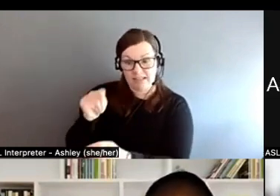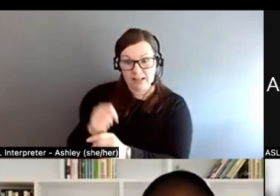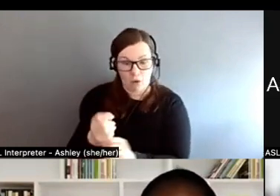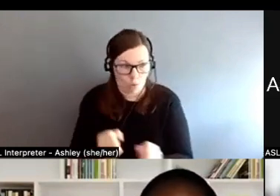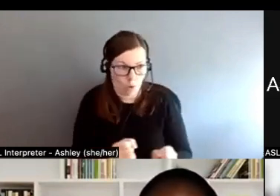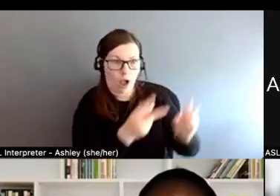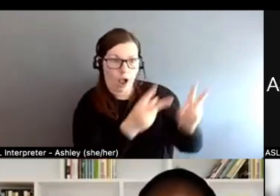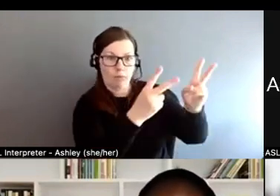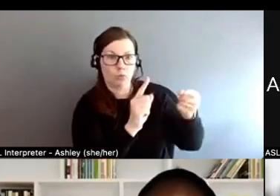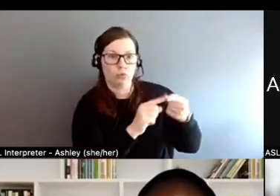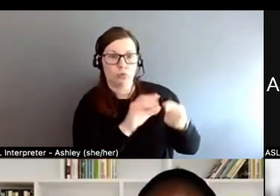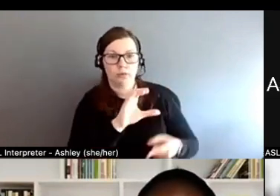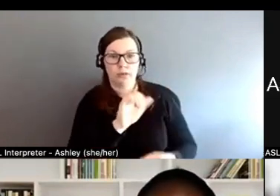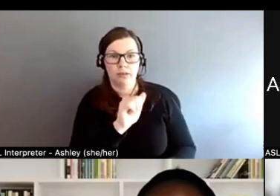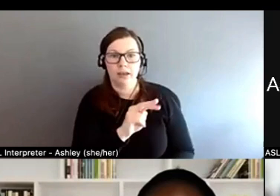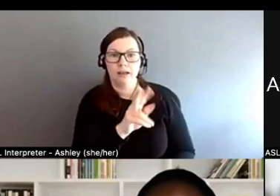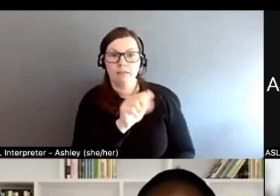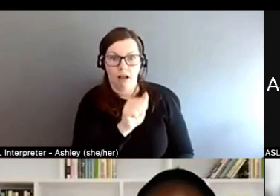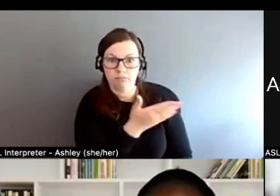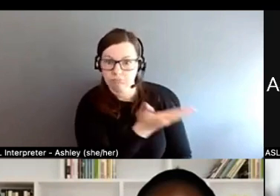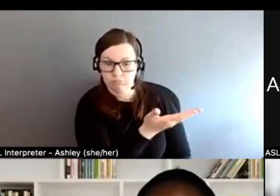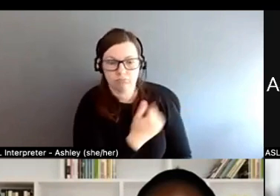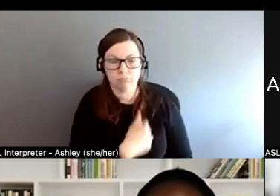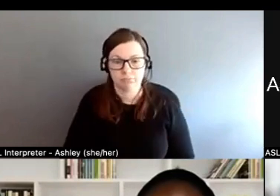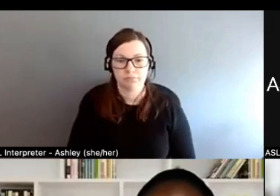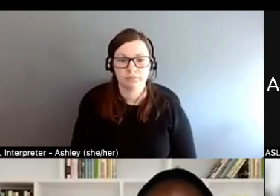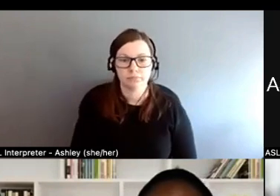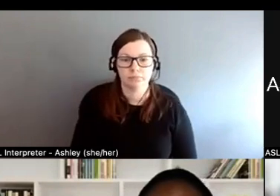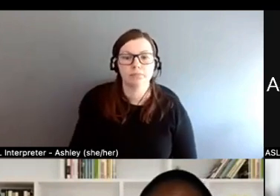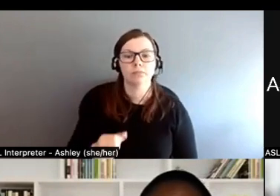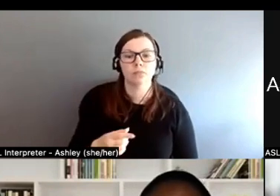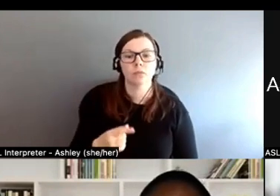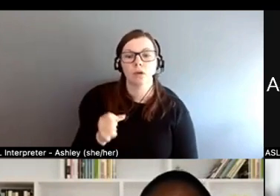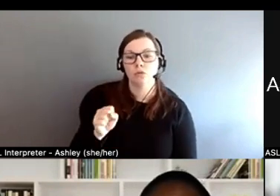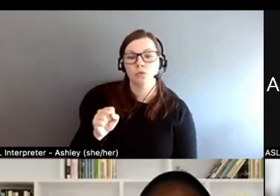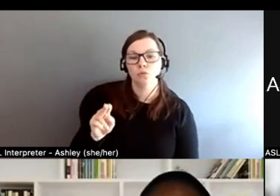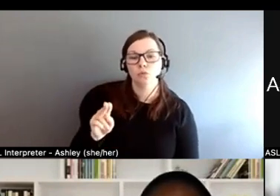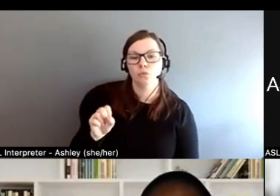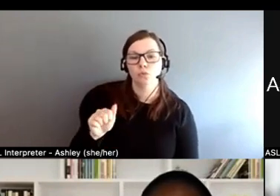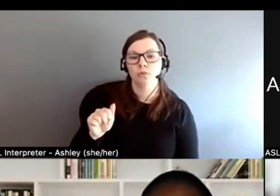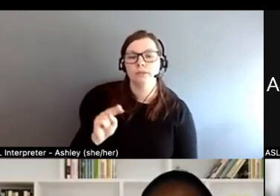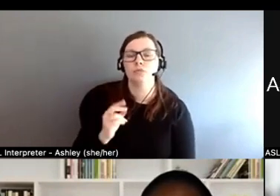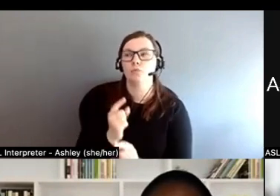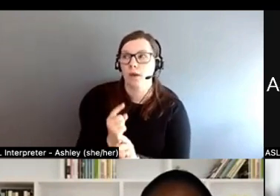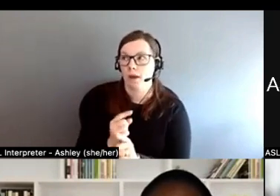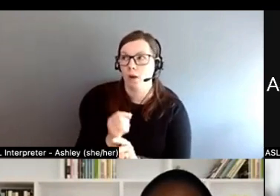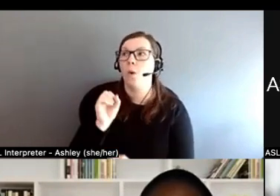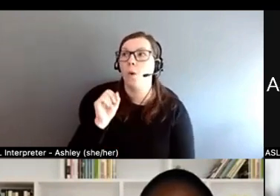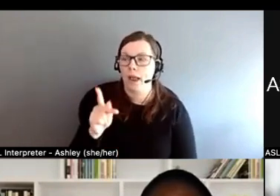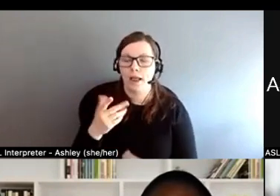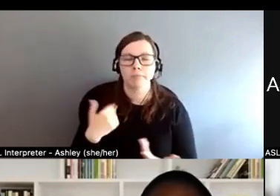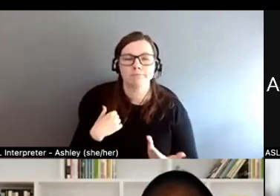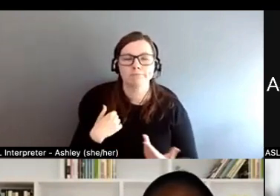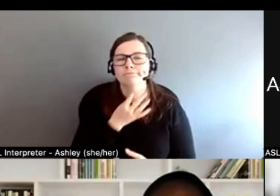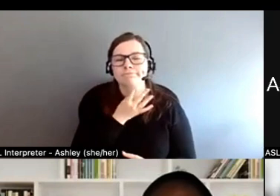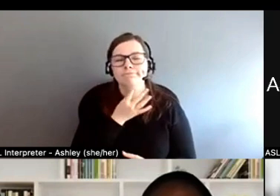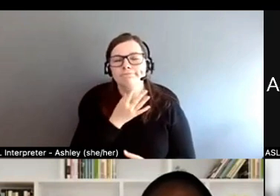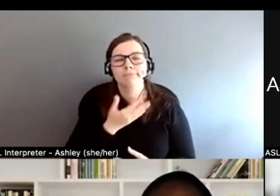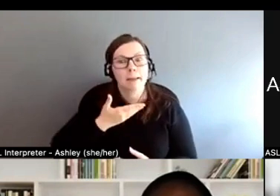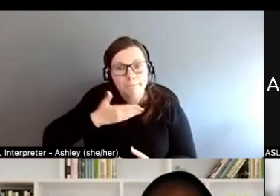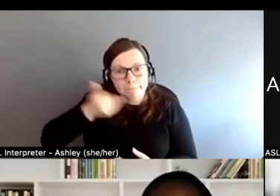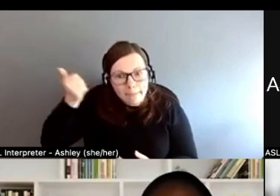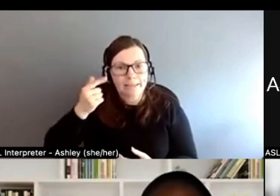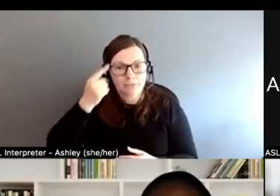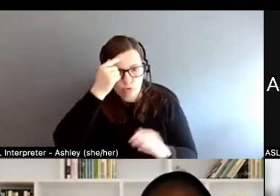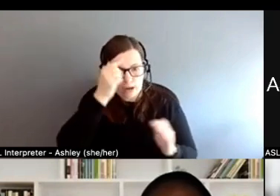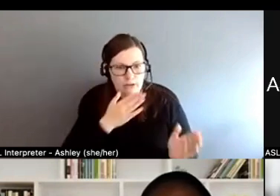I'm just kind of asking for any input somebody has as to what's the best way to record yourself doing something on a virtual